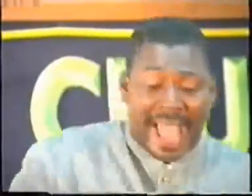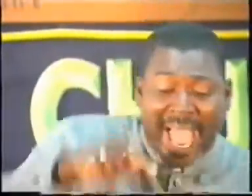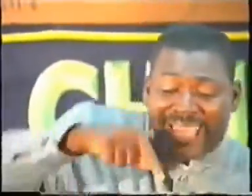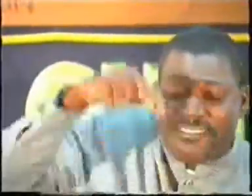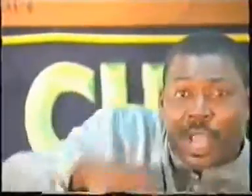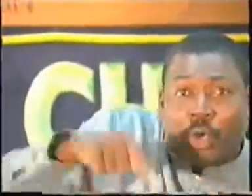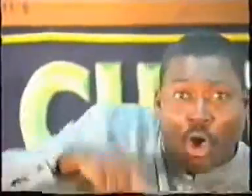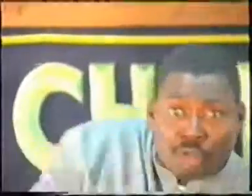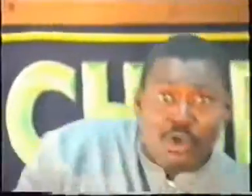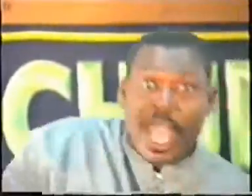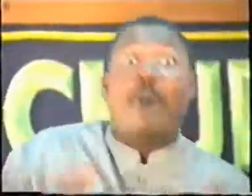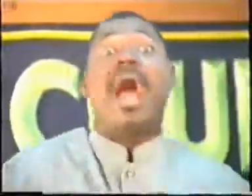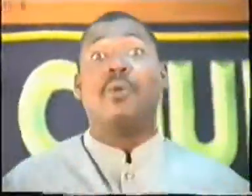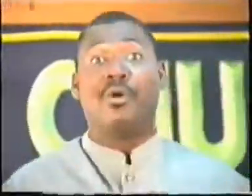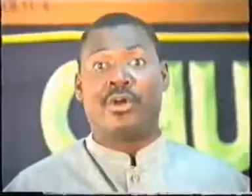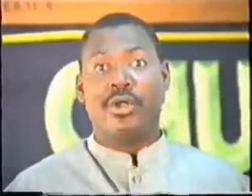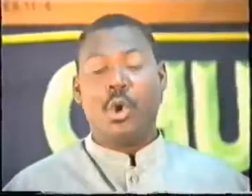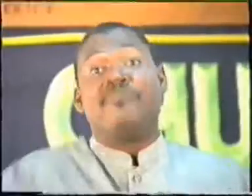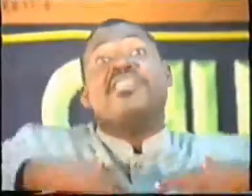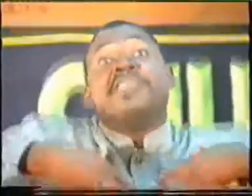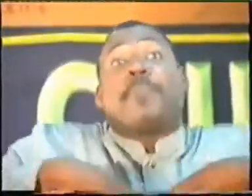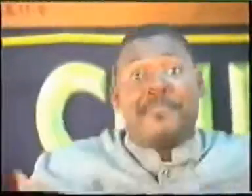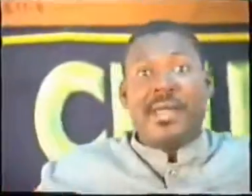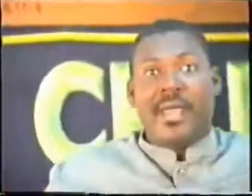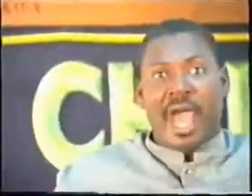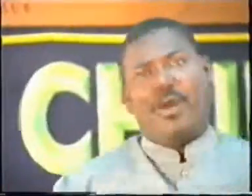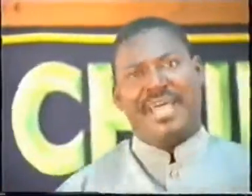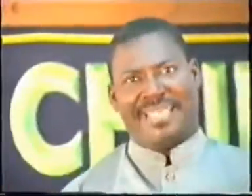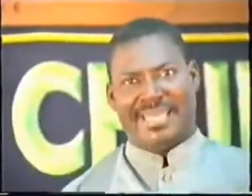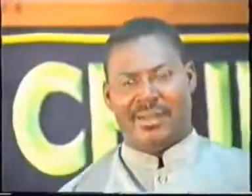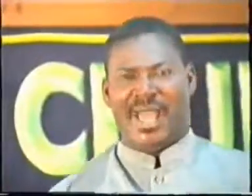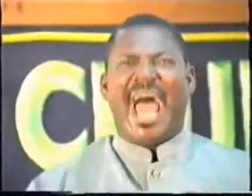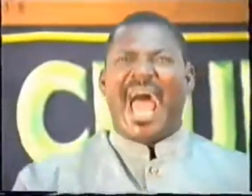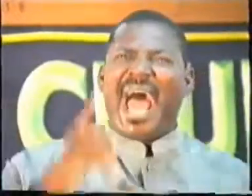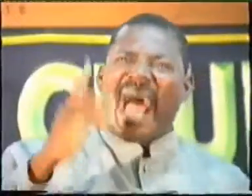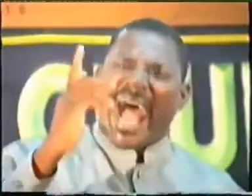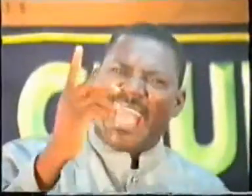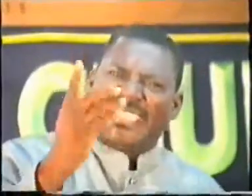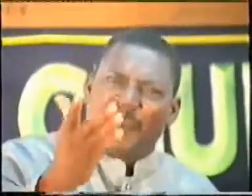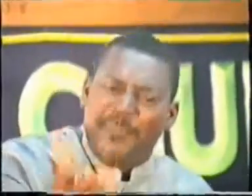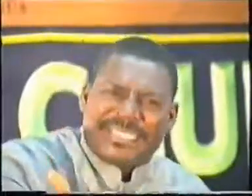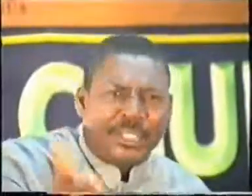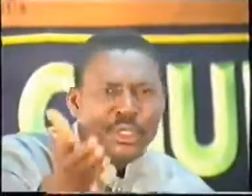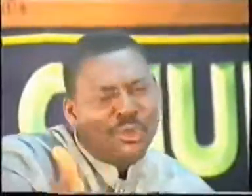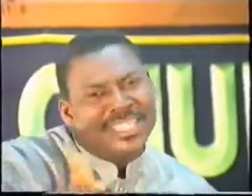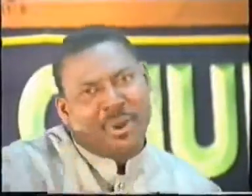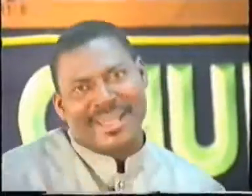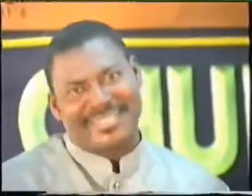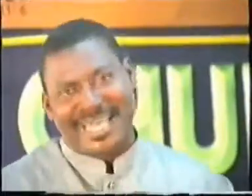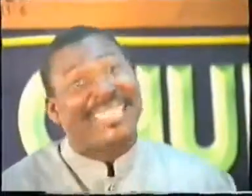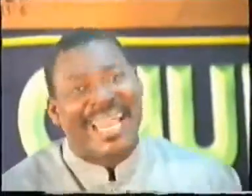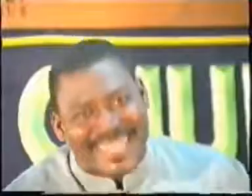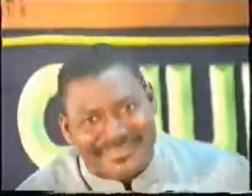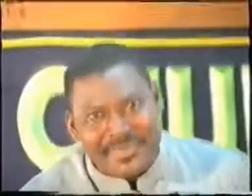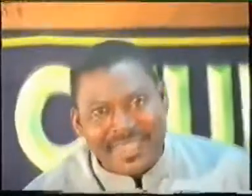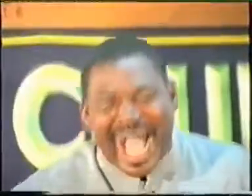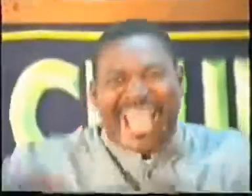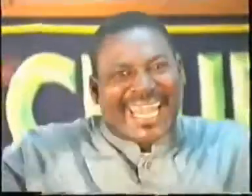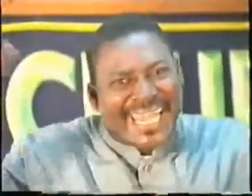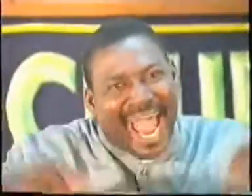mu biara a yɛarerɛkɔɔdo ɛwɔ bible mu no ɔfiri nipa mu ɛna wɔyɛ saa adeɛ no I submitted to you this morning, sir.